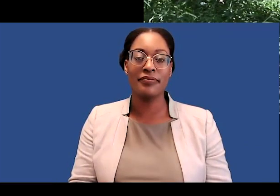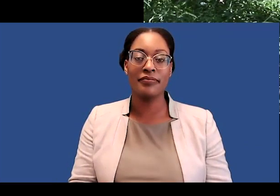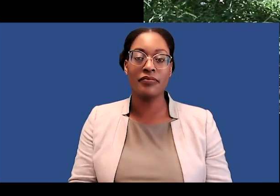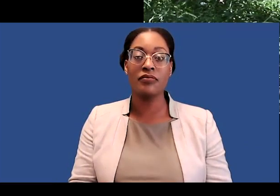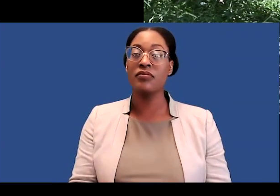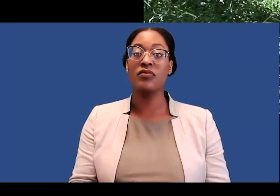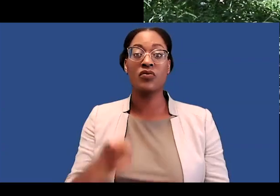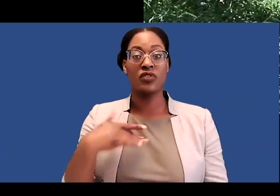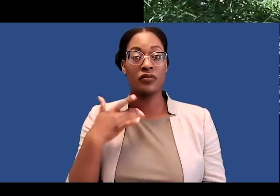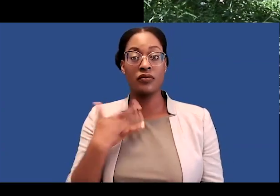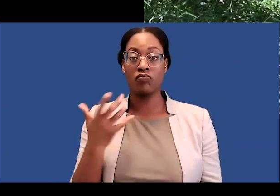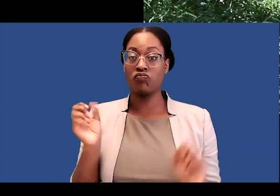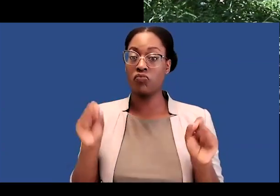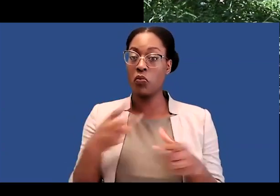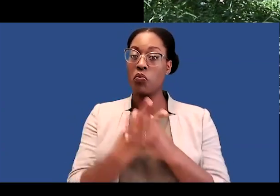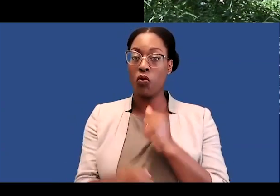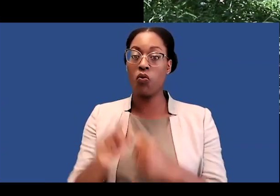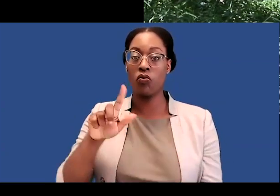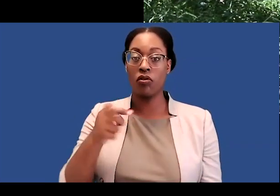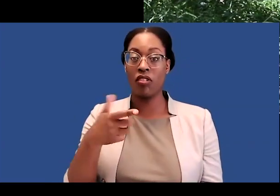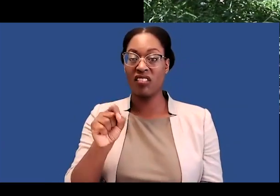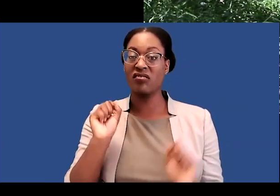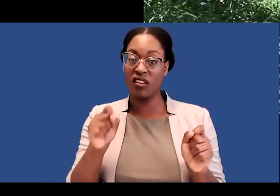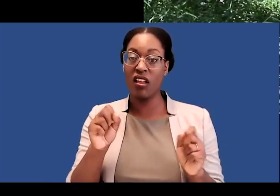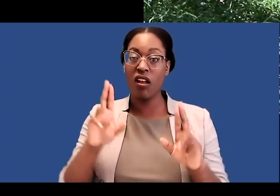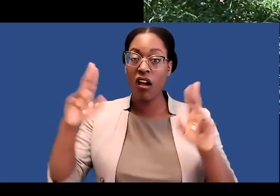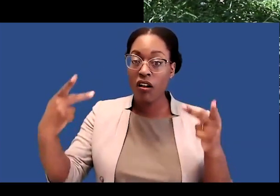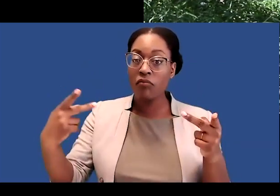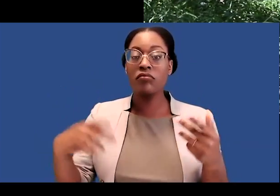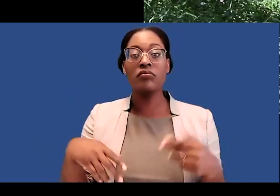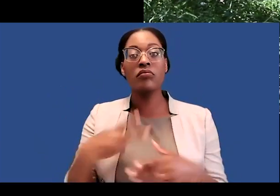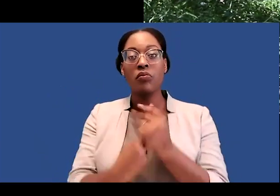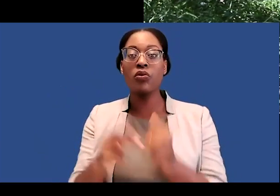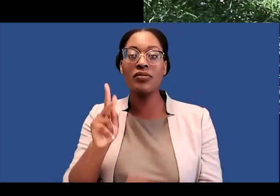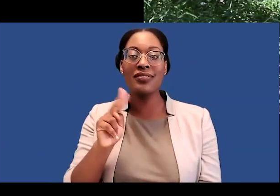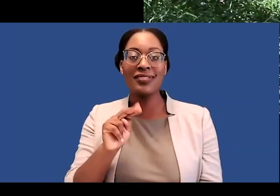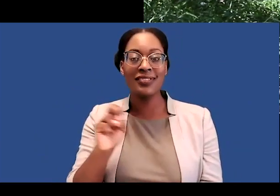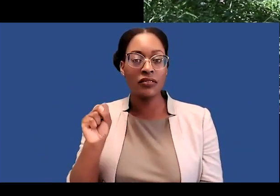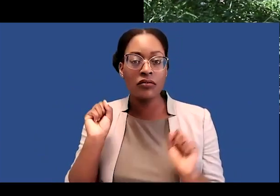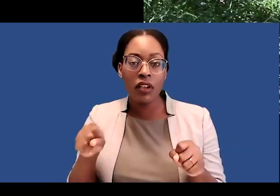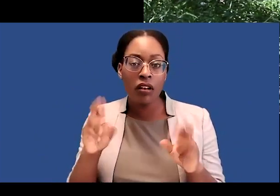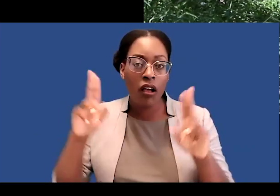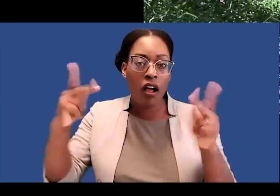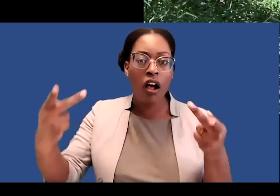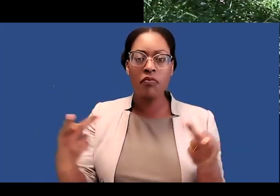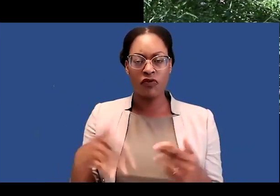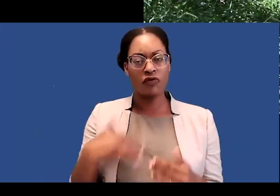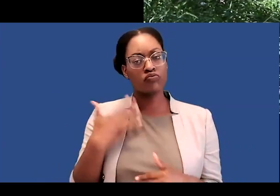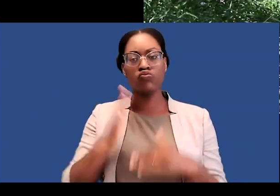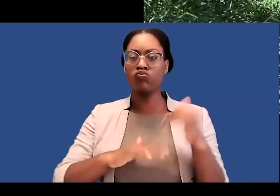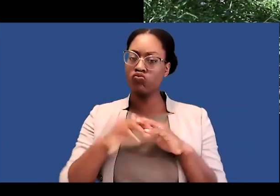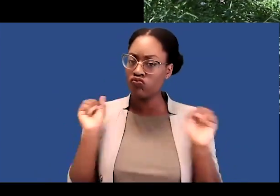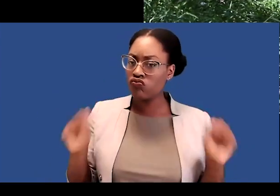If you are comfortable raising both legs or both knees, then go ahead and do that.